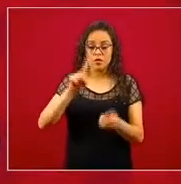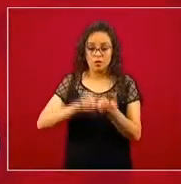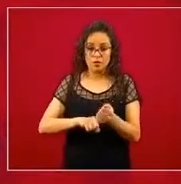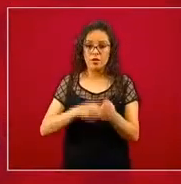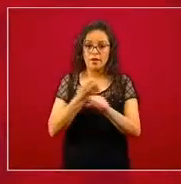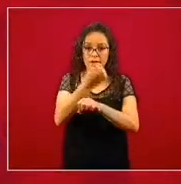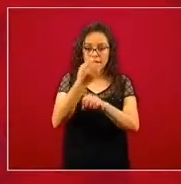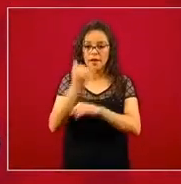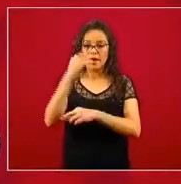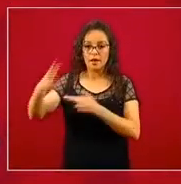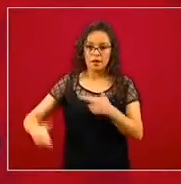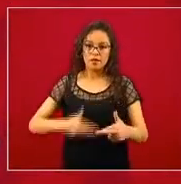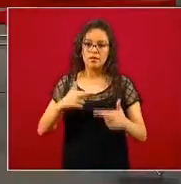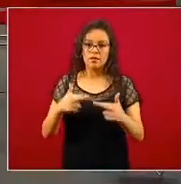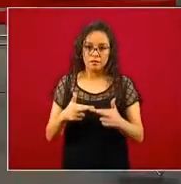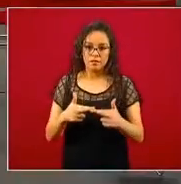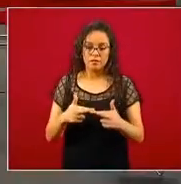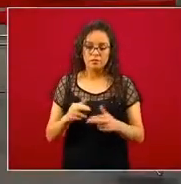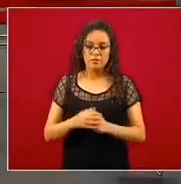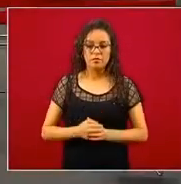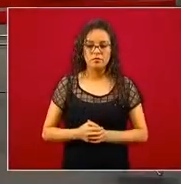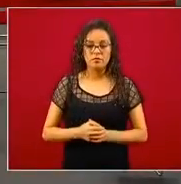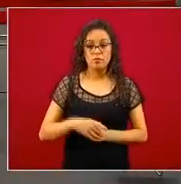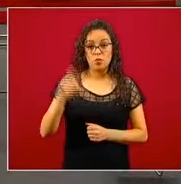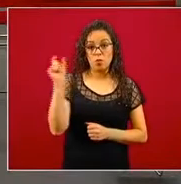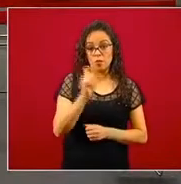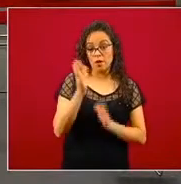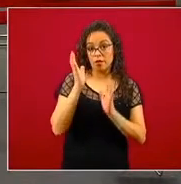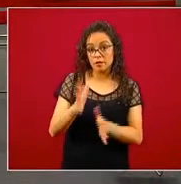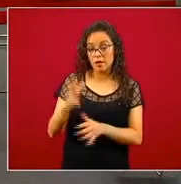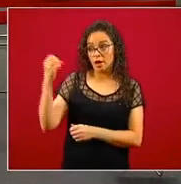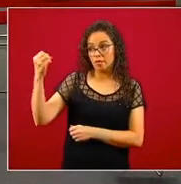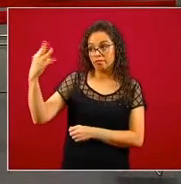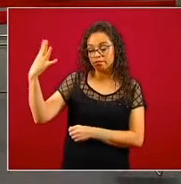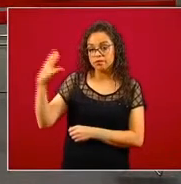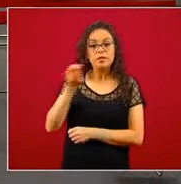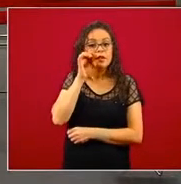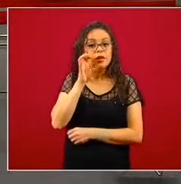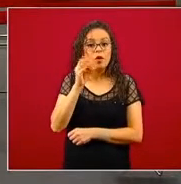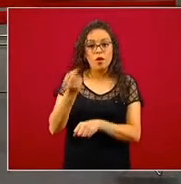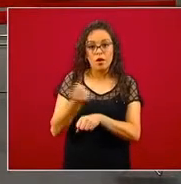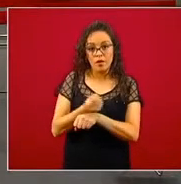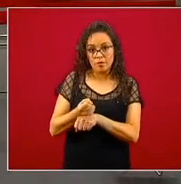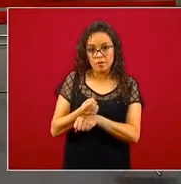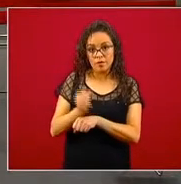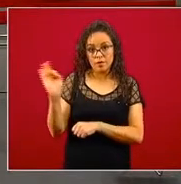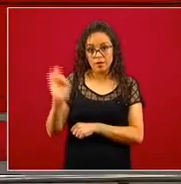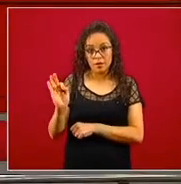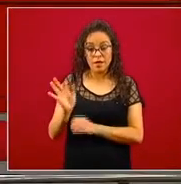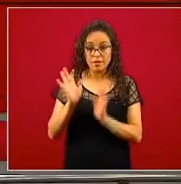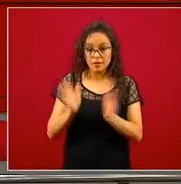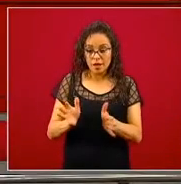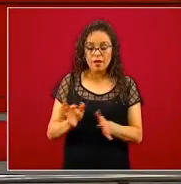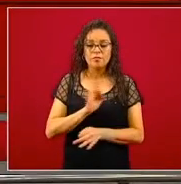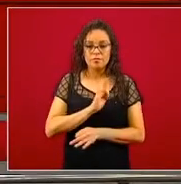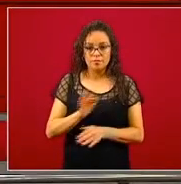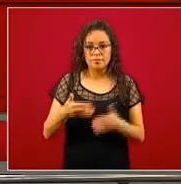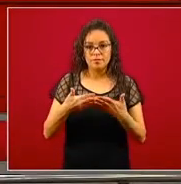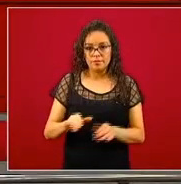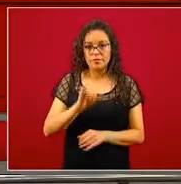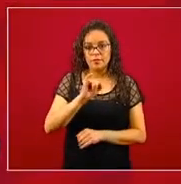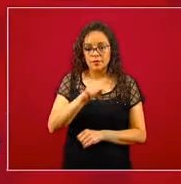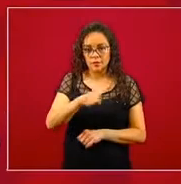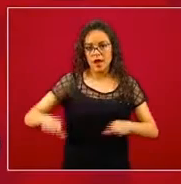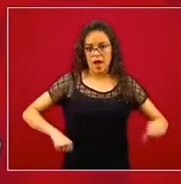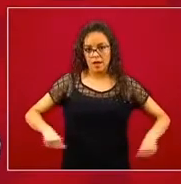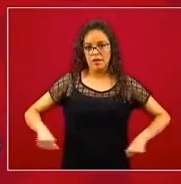is not made in regards to the league or the phenomena, the sector, the productive sector. If we have an